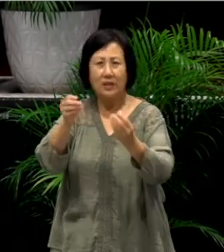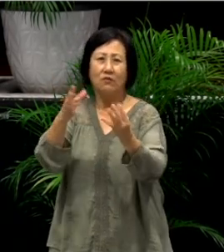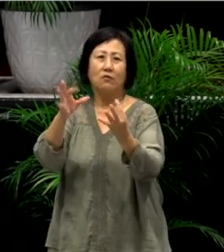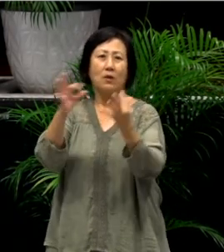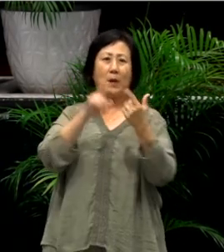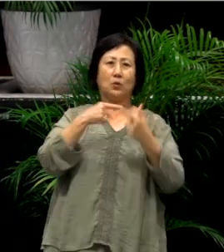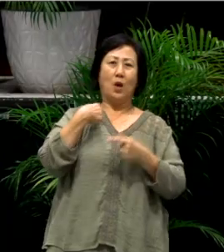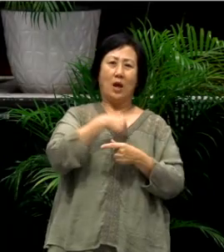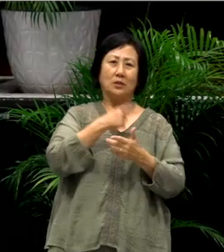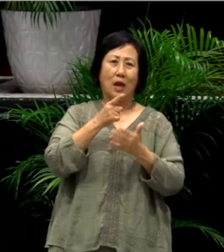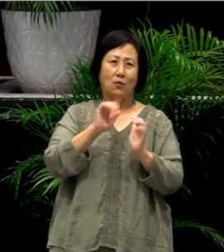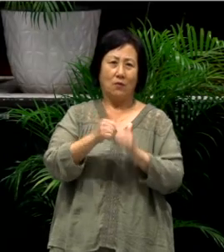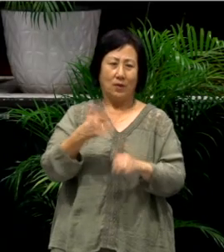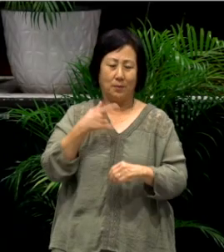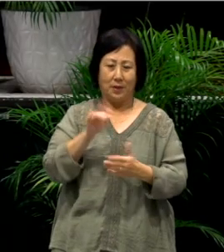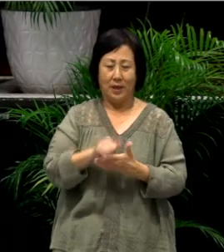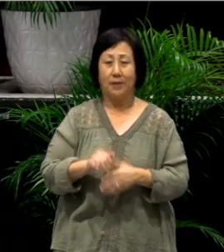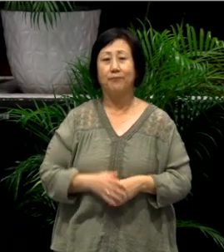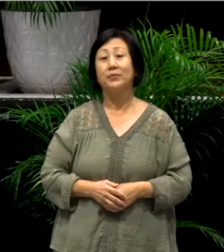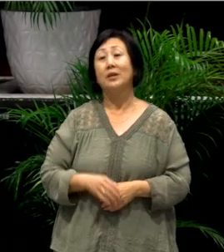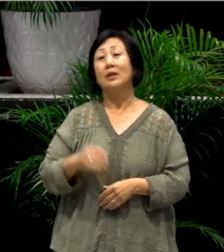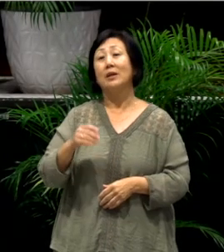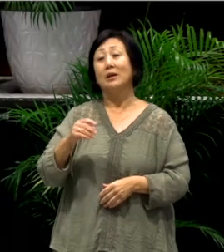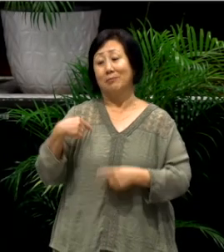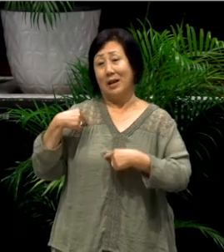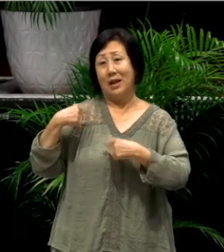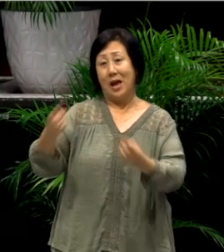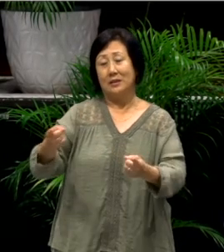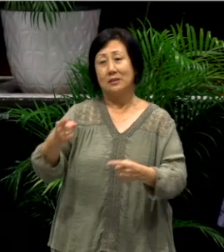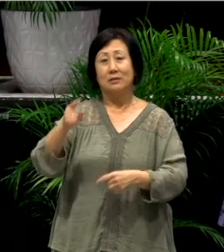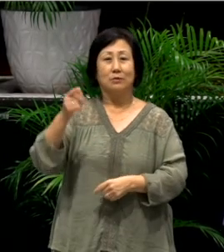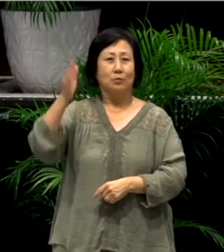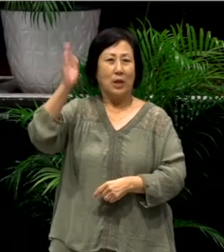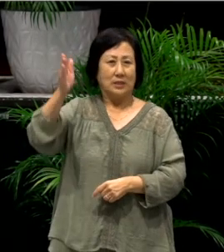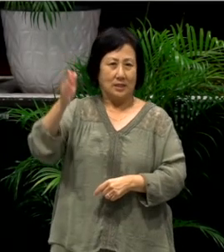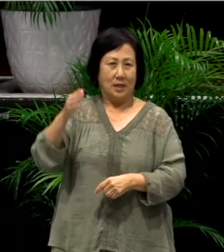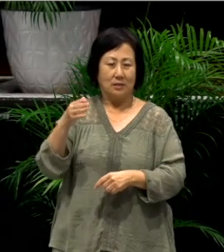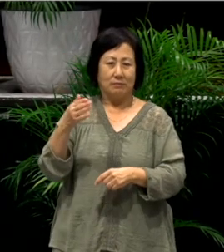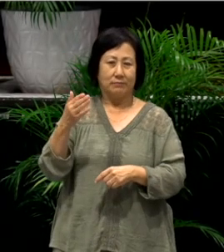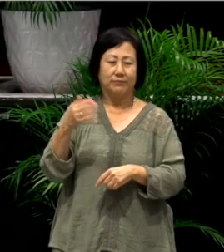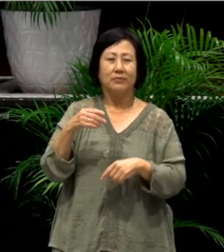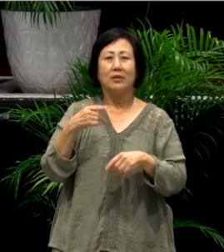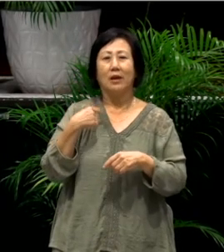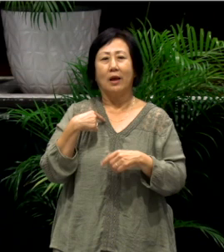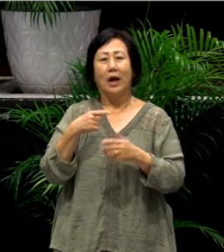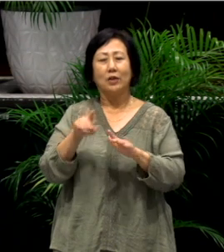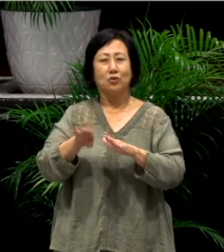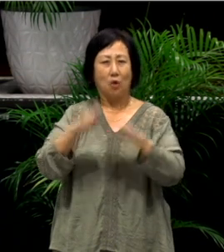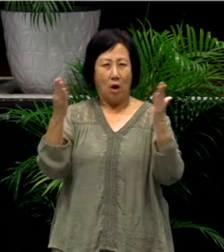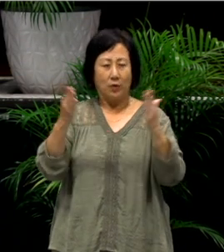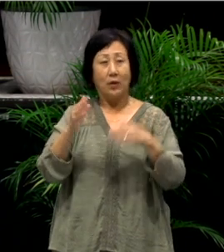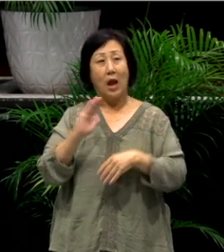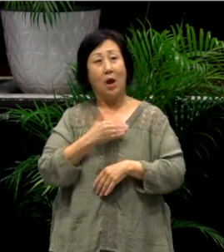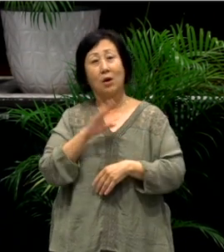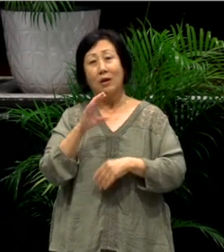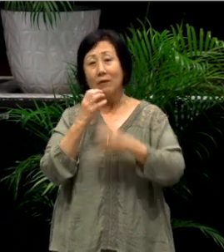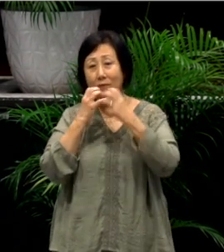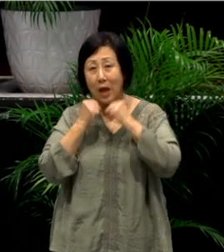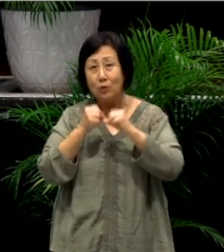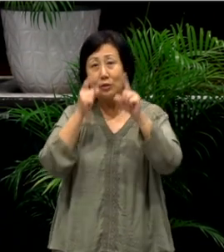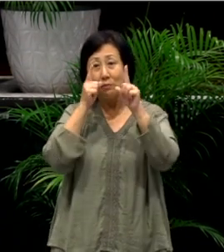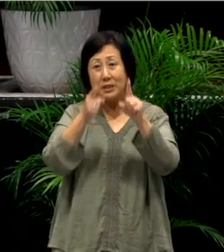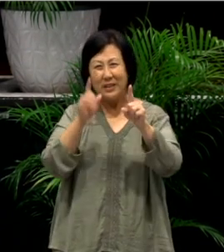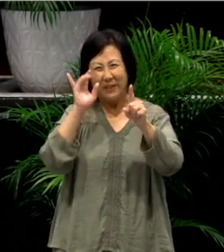with something that I showed several times in my last presentation, because our core values and our mission are grounding all